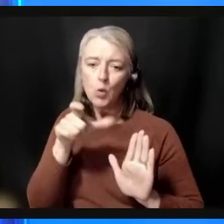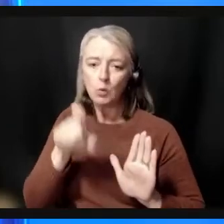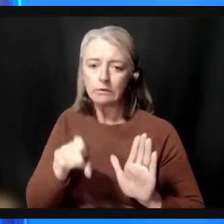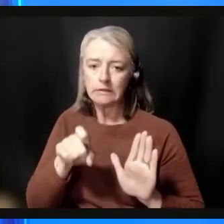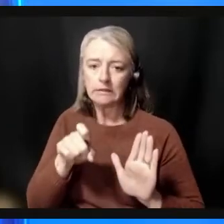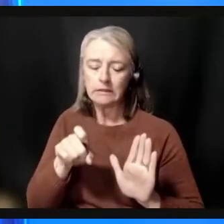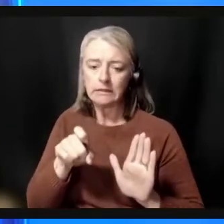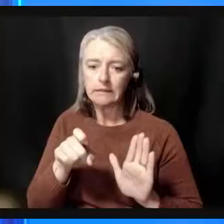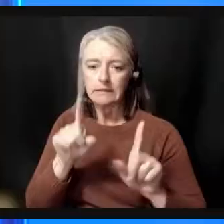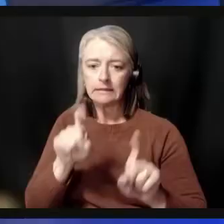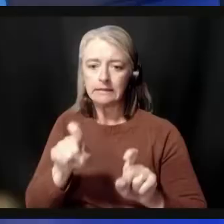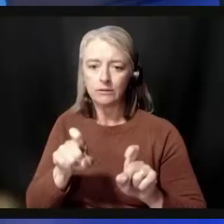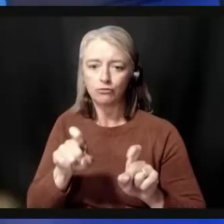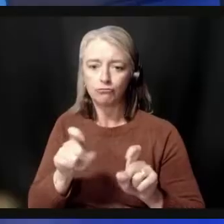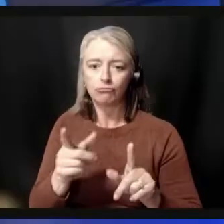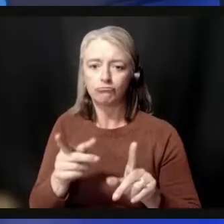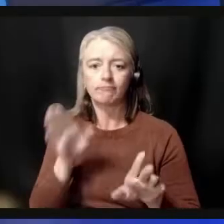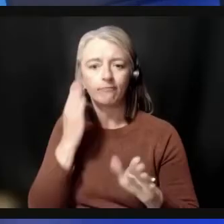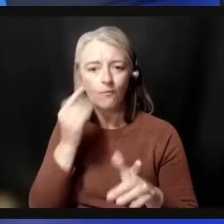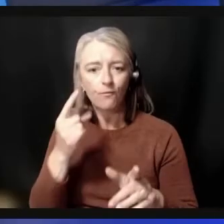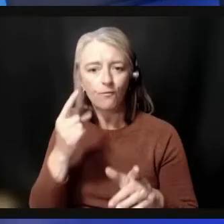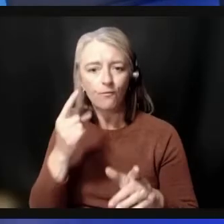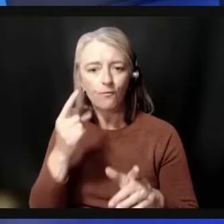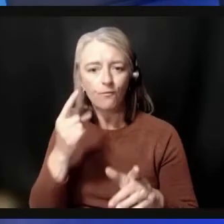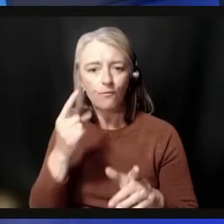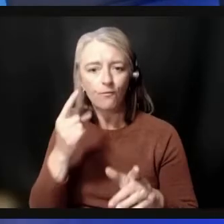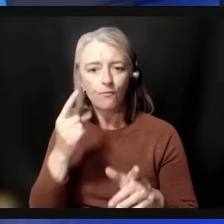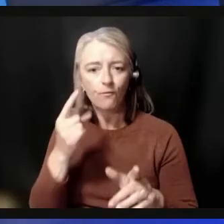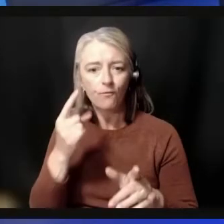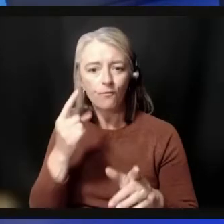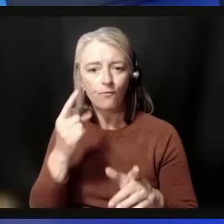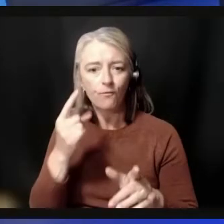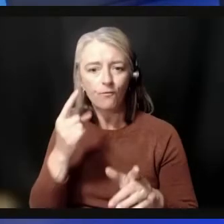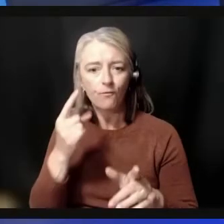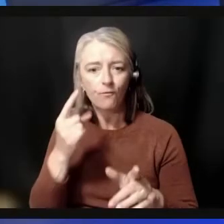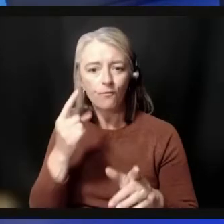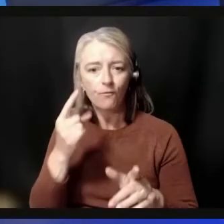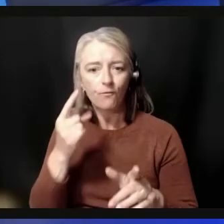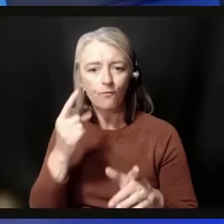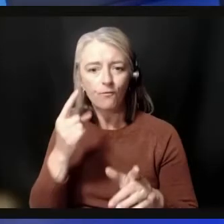options. Okay. So let's say,